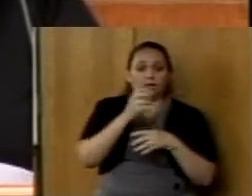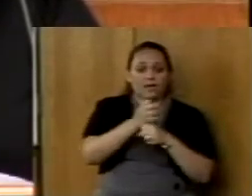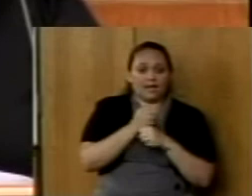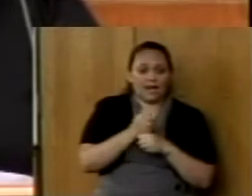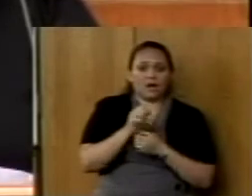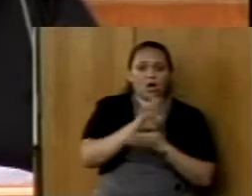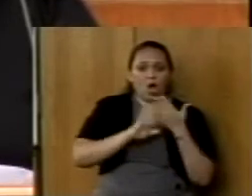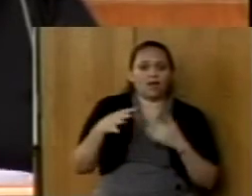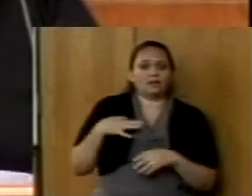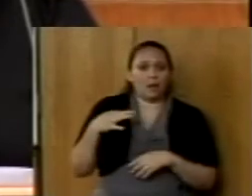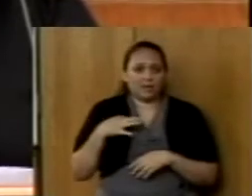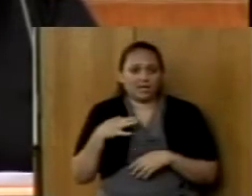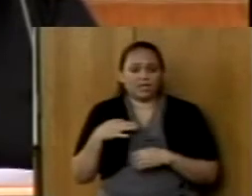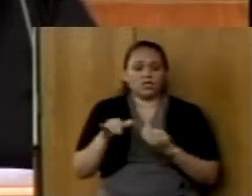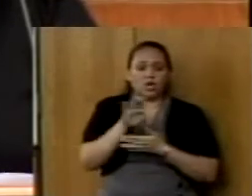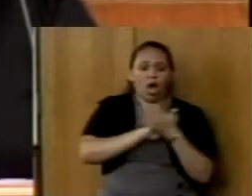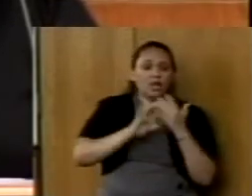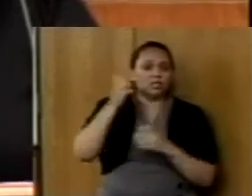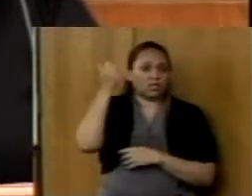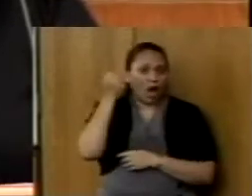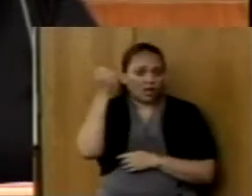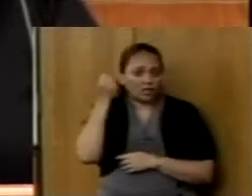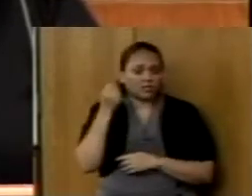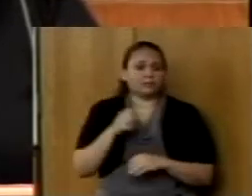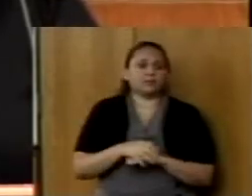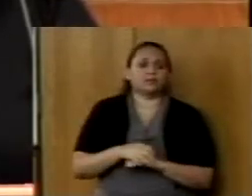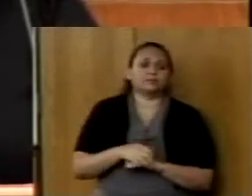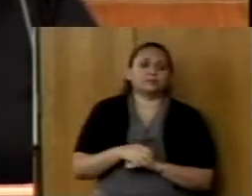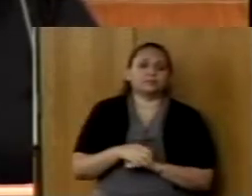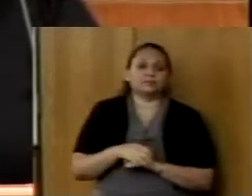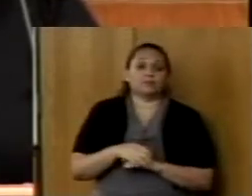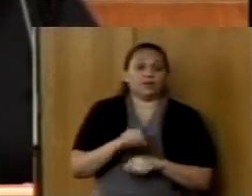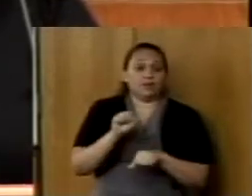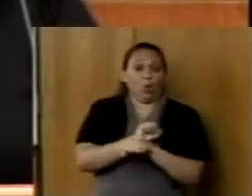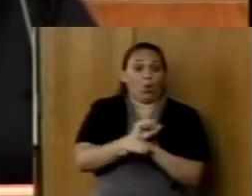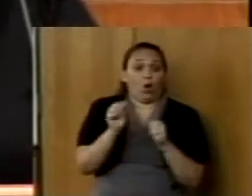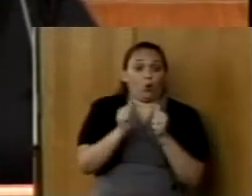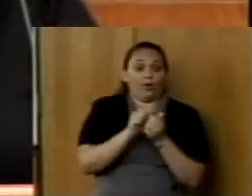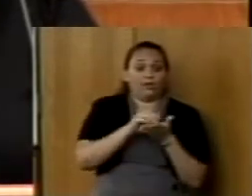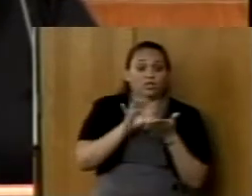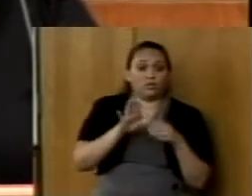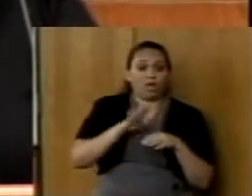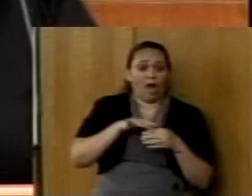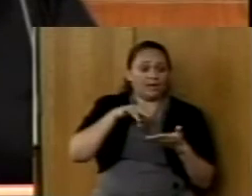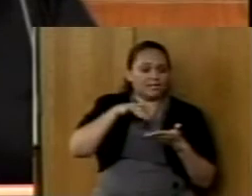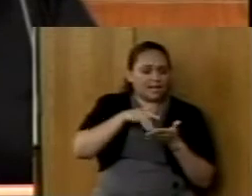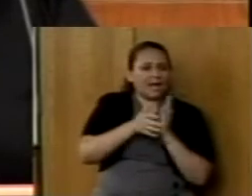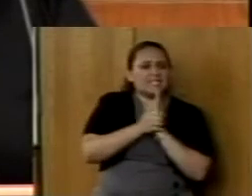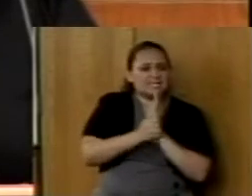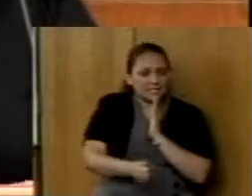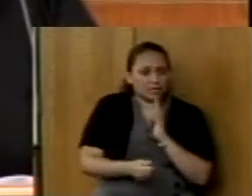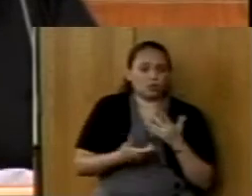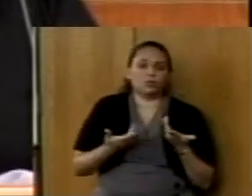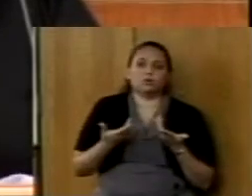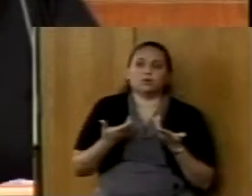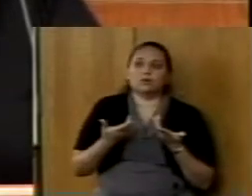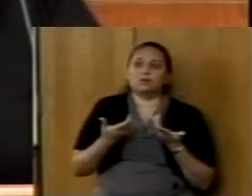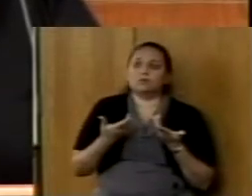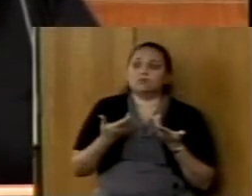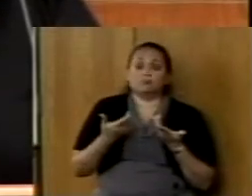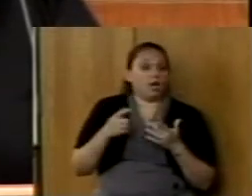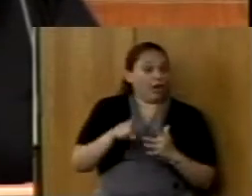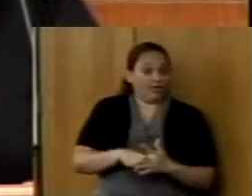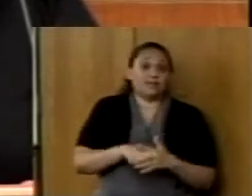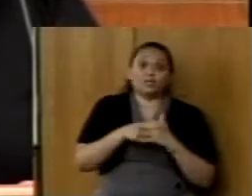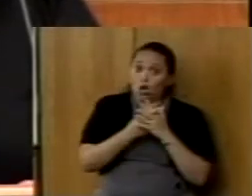college applications, college scholarships. They work with the students on study skills. They work with, and